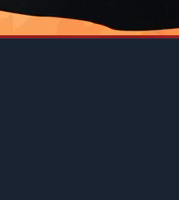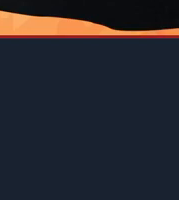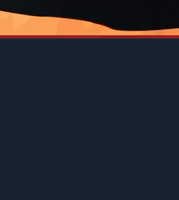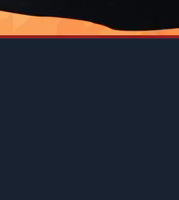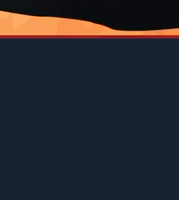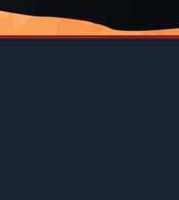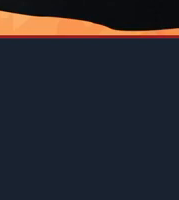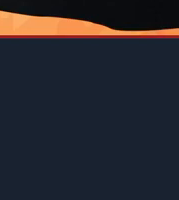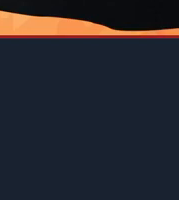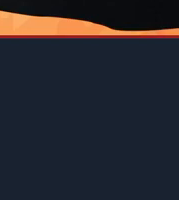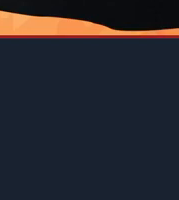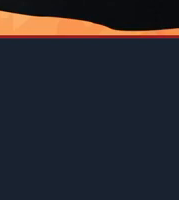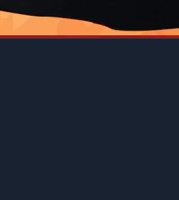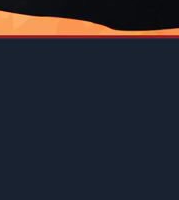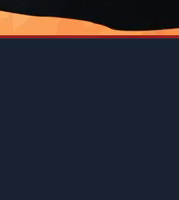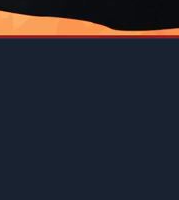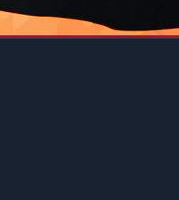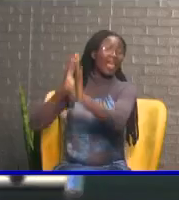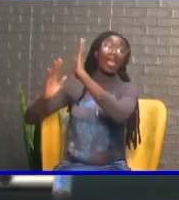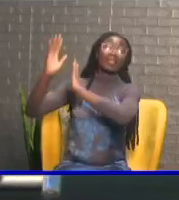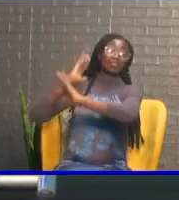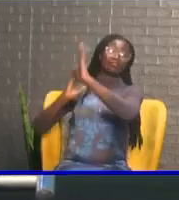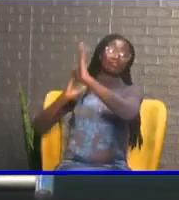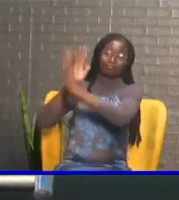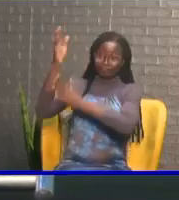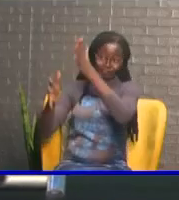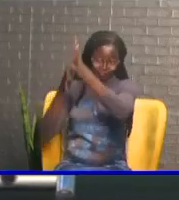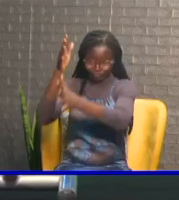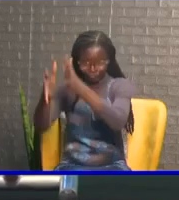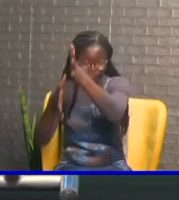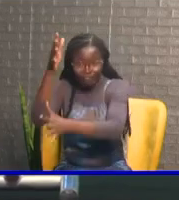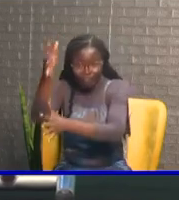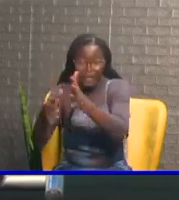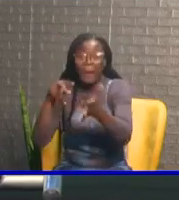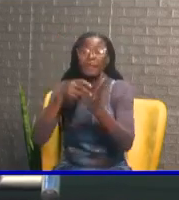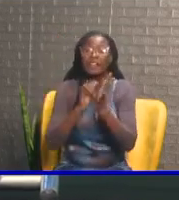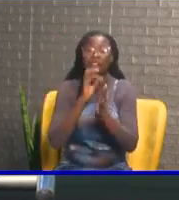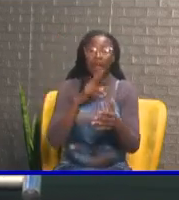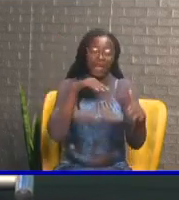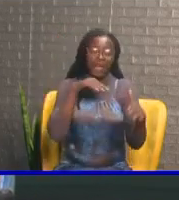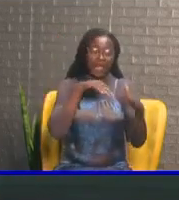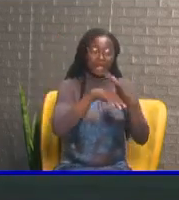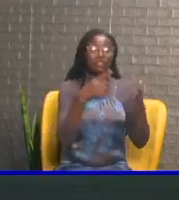the ages to come. In other words, you are entering into what will come after, not in this time.